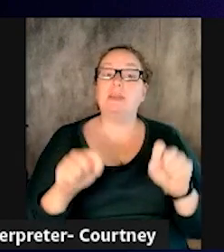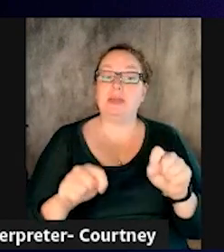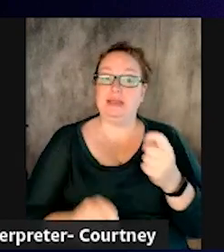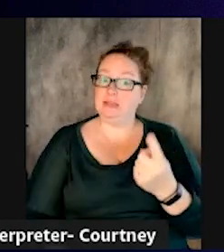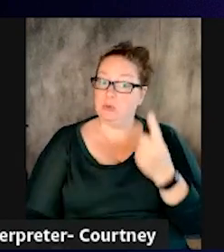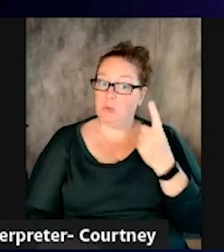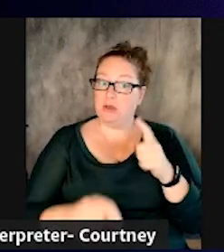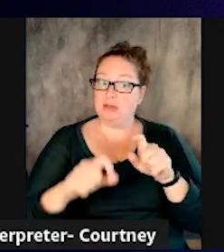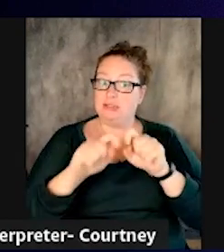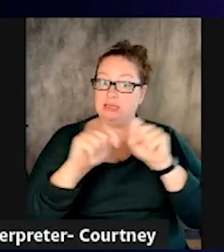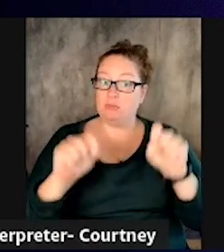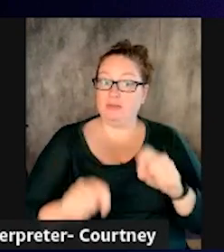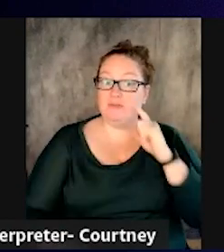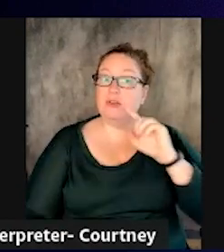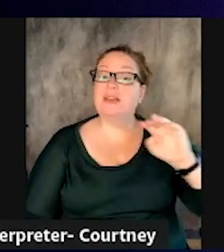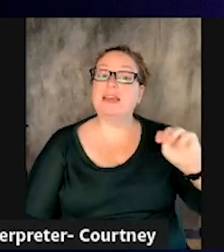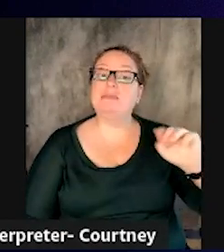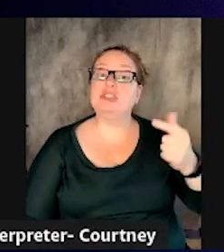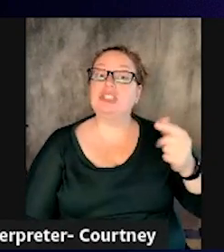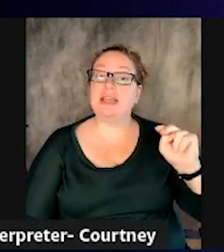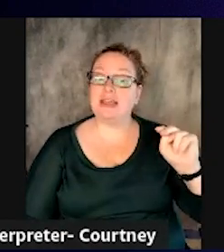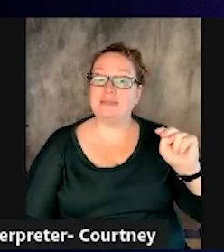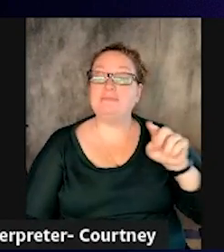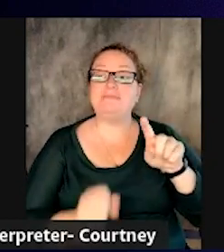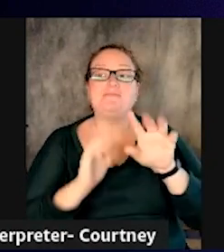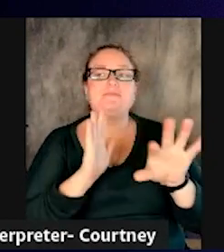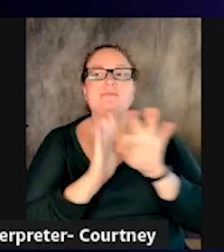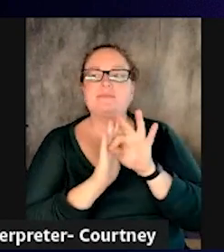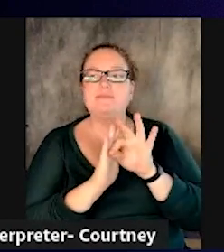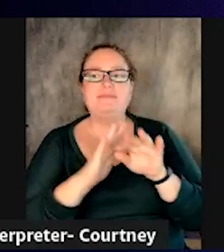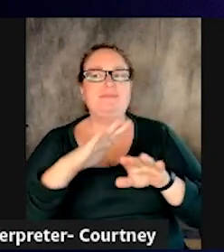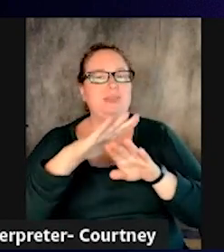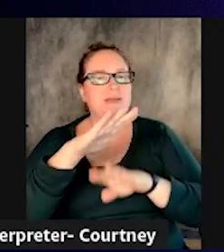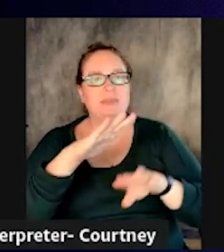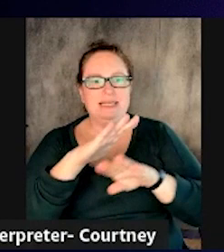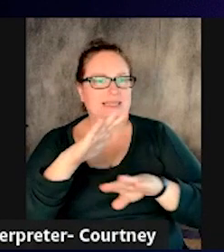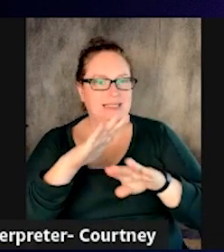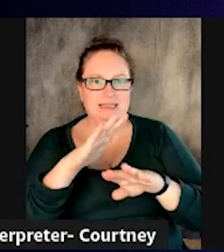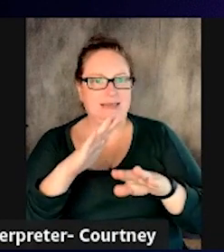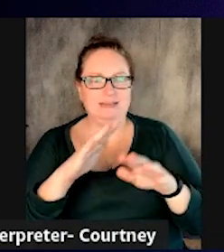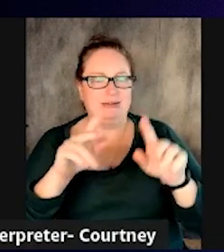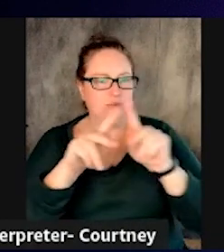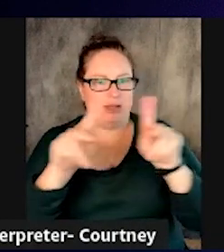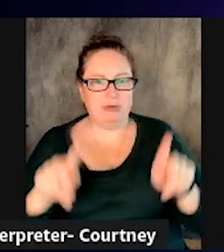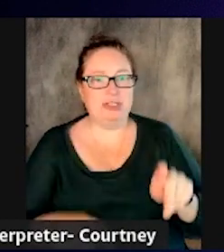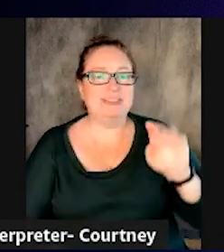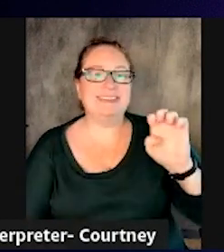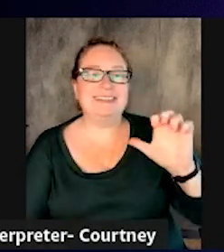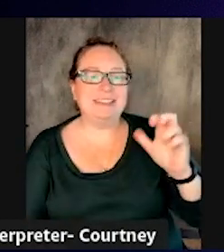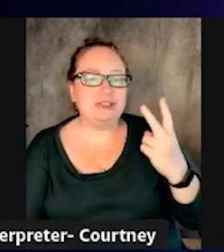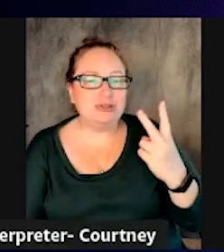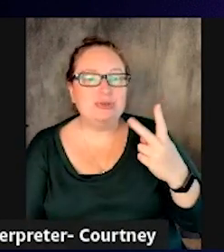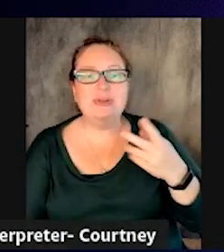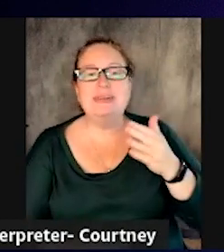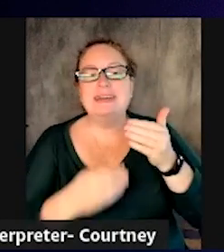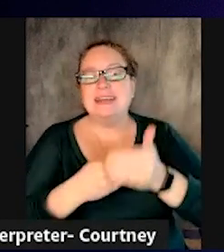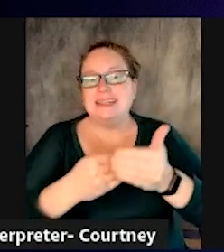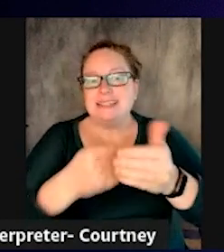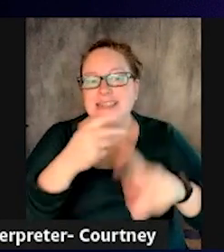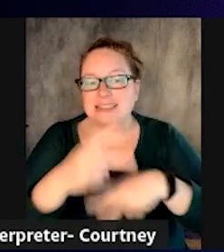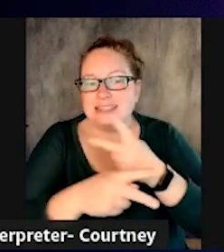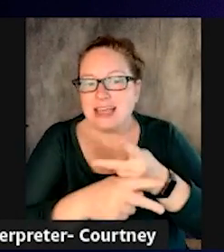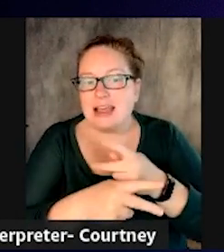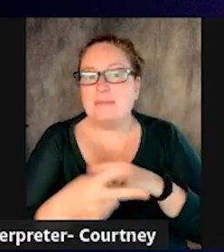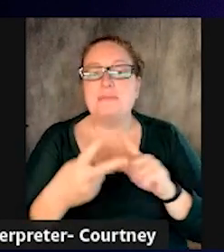for MGN where you can choose the basic parameters, like the basic EC2 instance type, what time